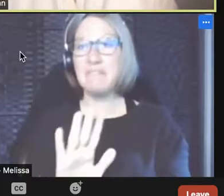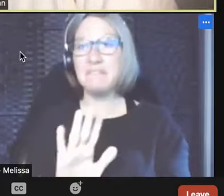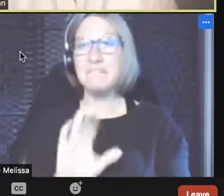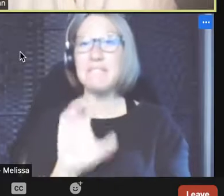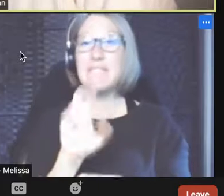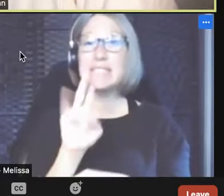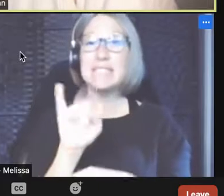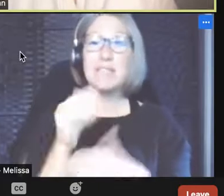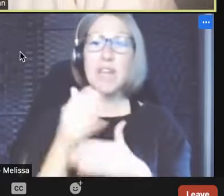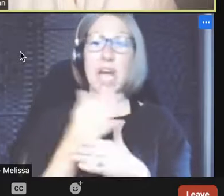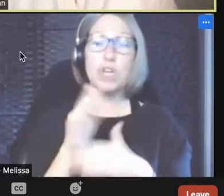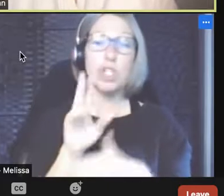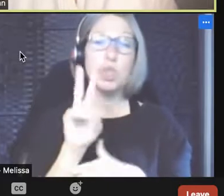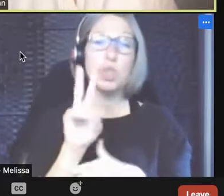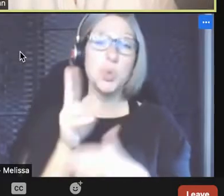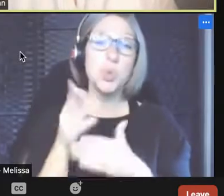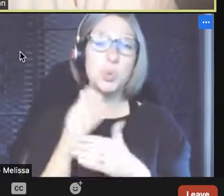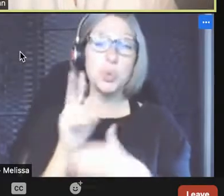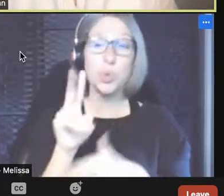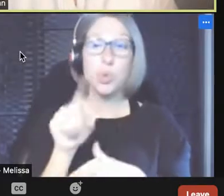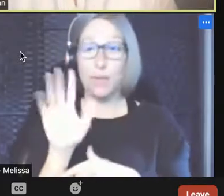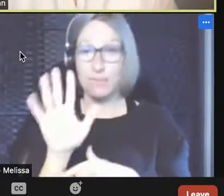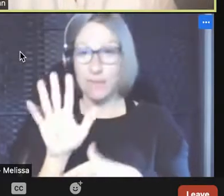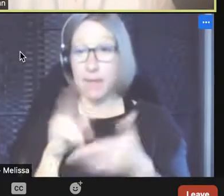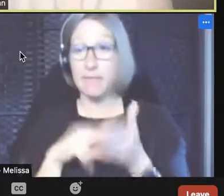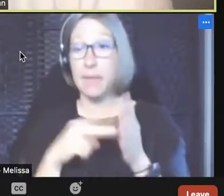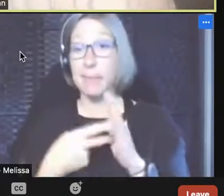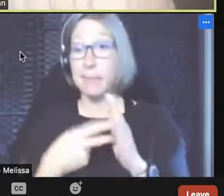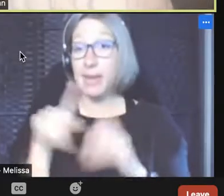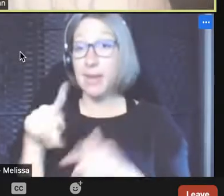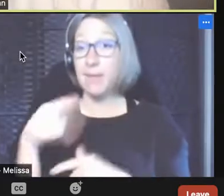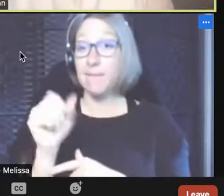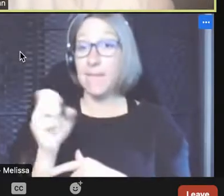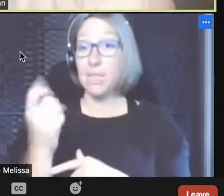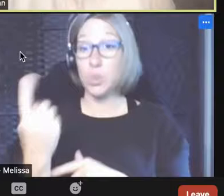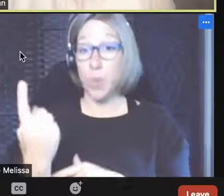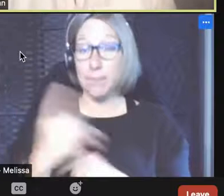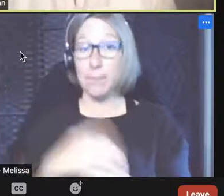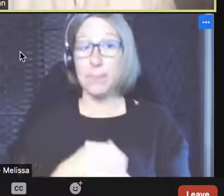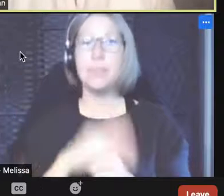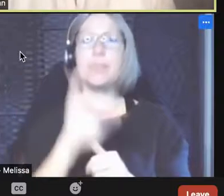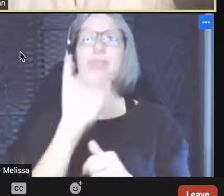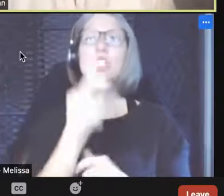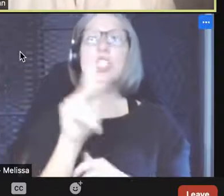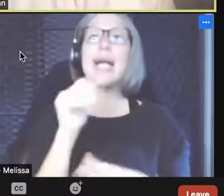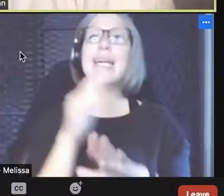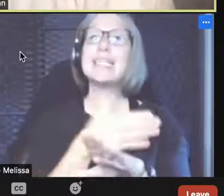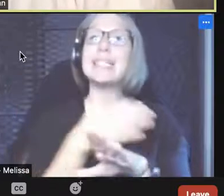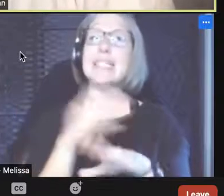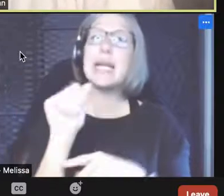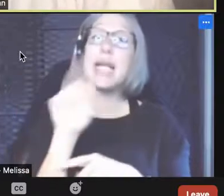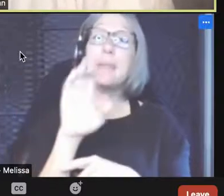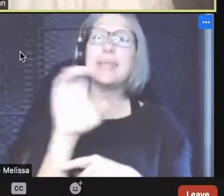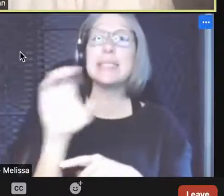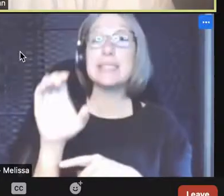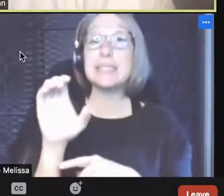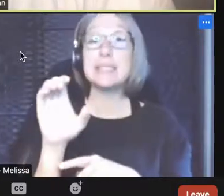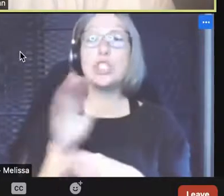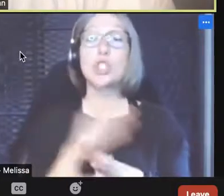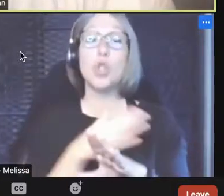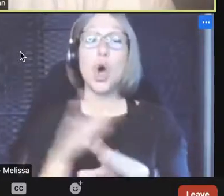2 to 2.5, so phase 1. Jack can sing the ABC song and likes to search through a pile of